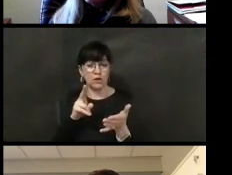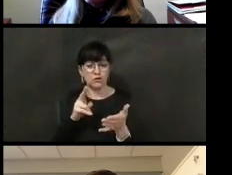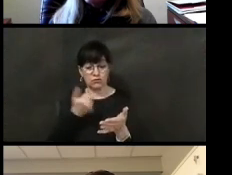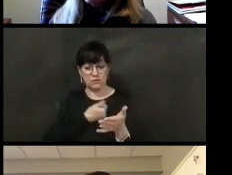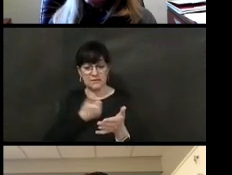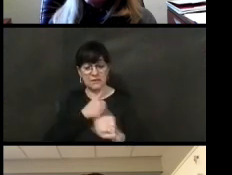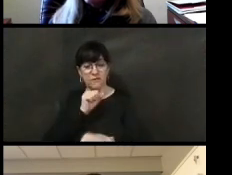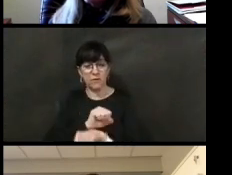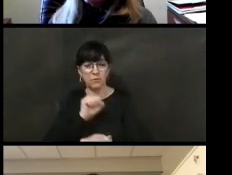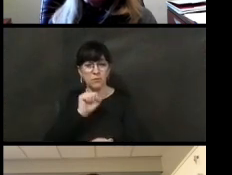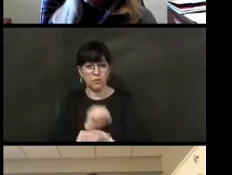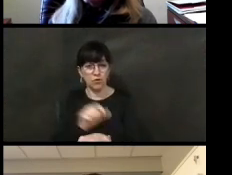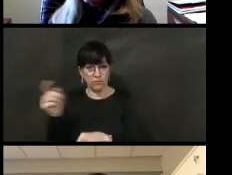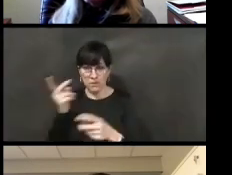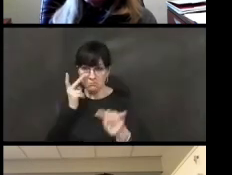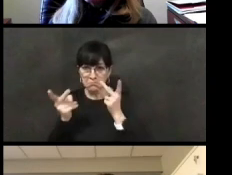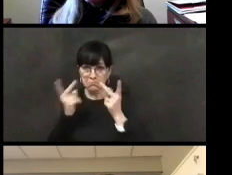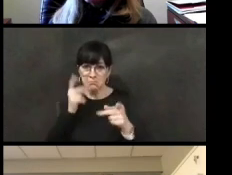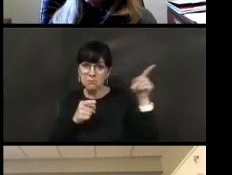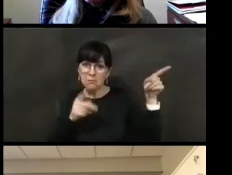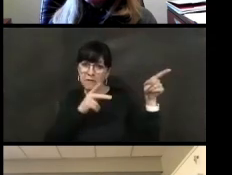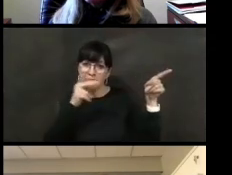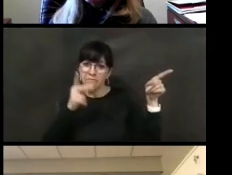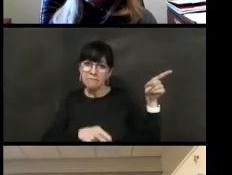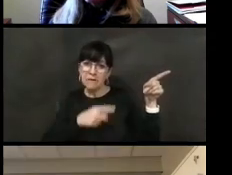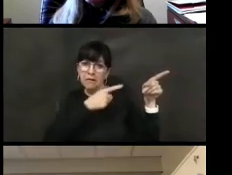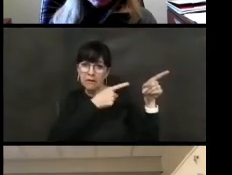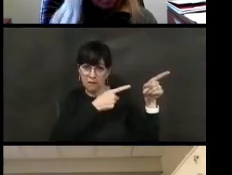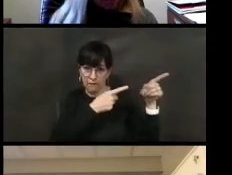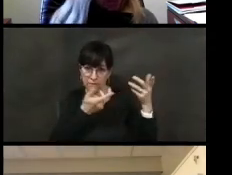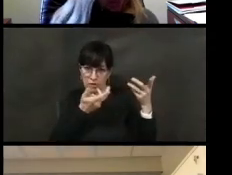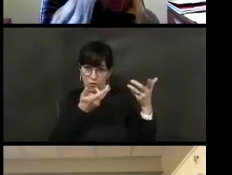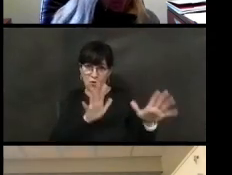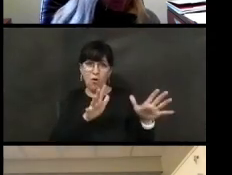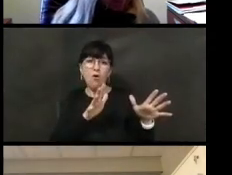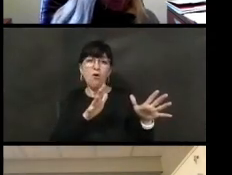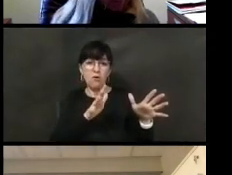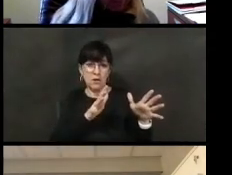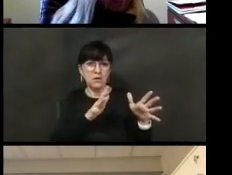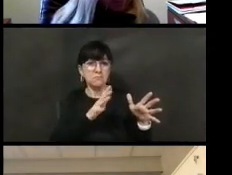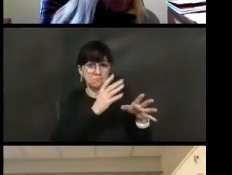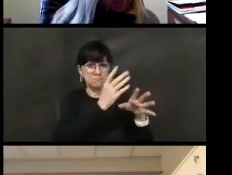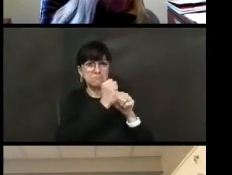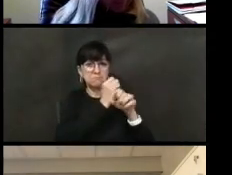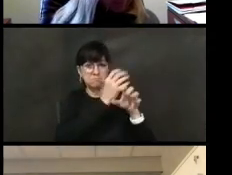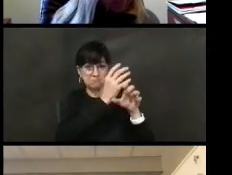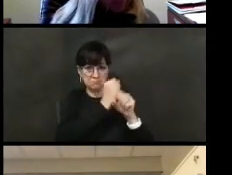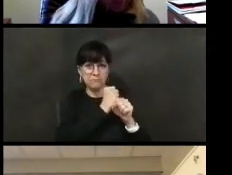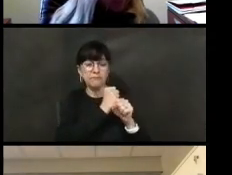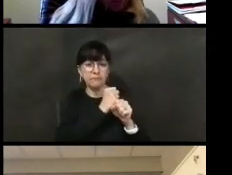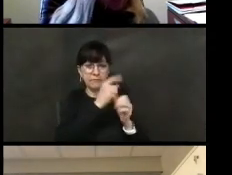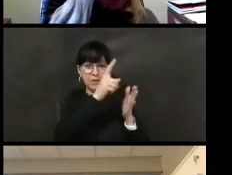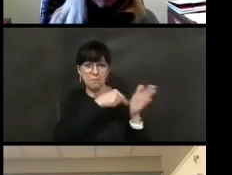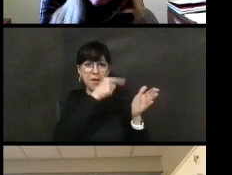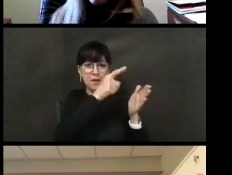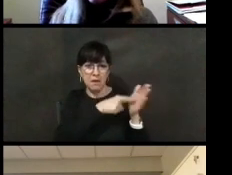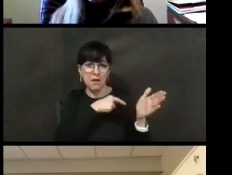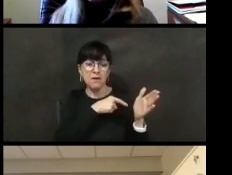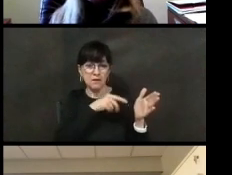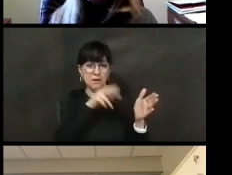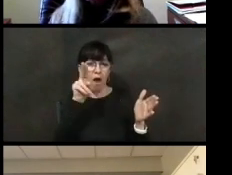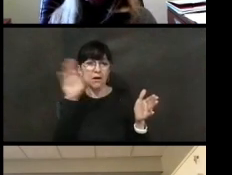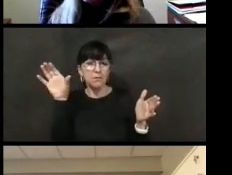she sees that Philadelphia is starting filing for pandemic emergency benefits. And I know you talked about this at the beginning. For anybody who's joined, can you talk about what